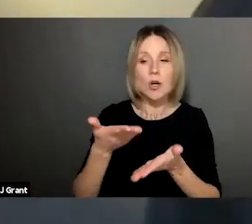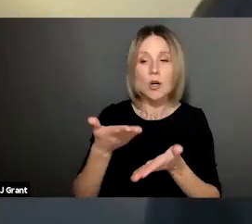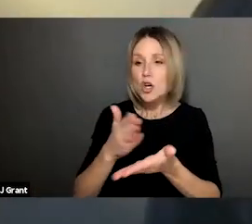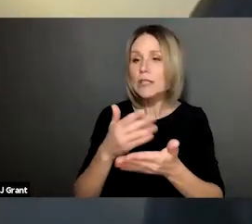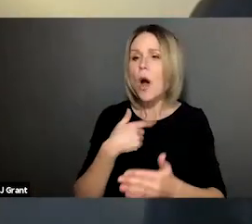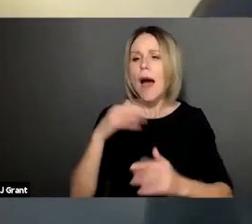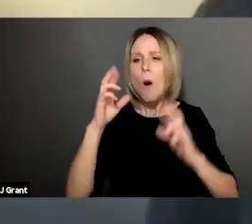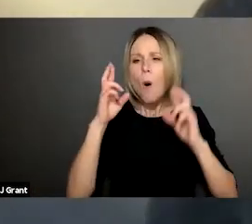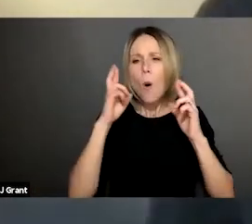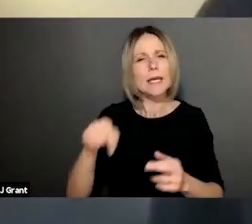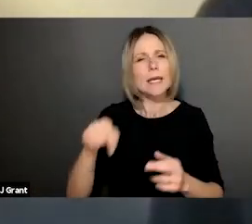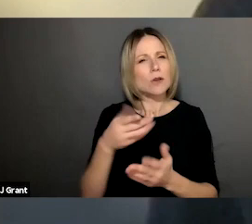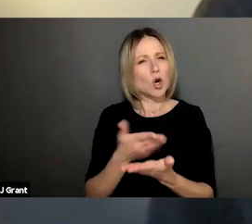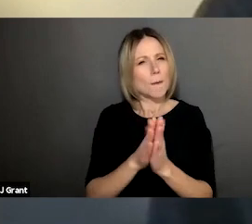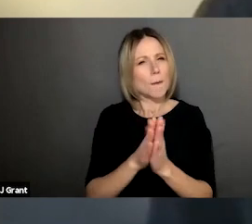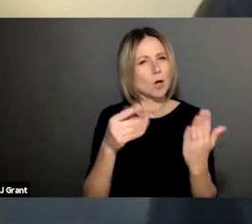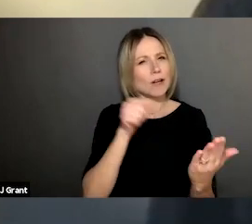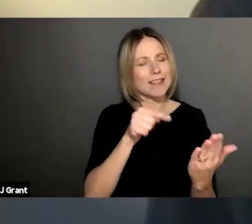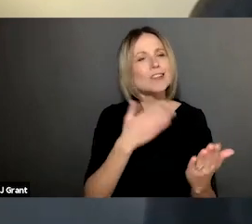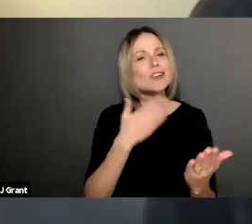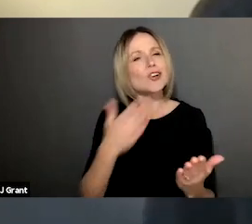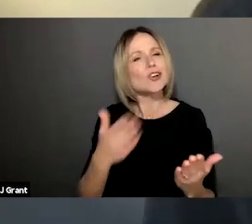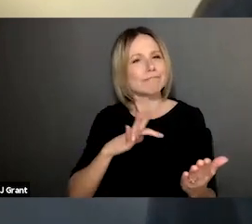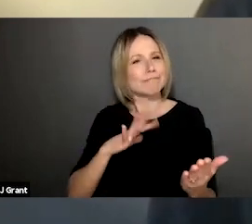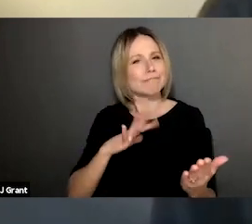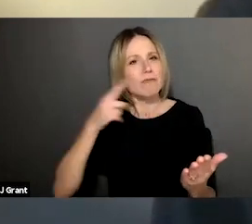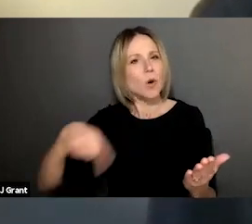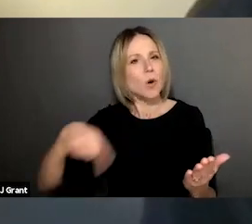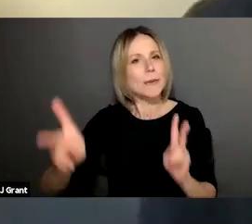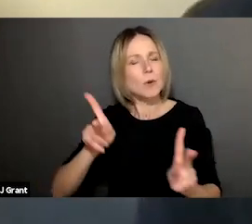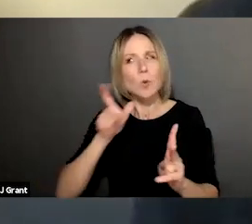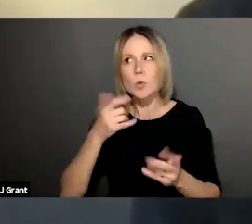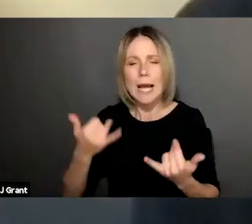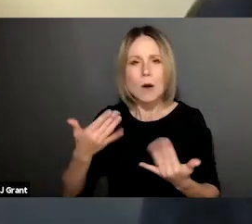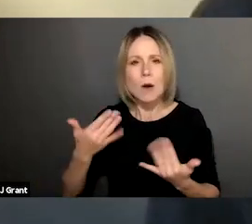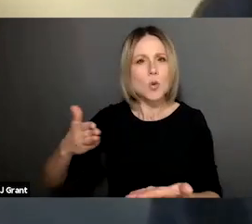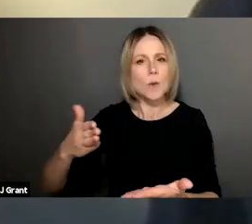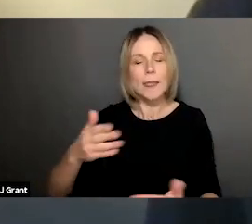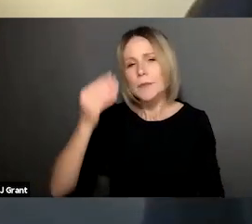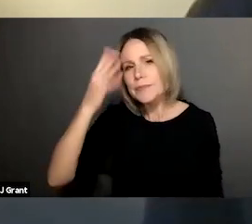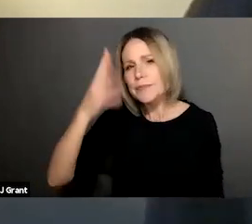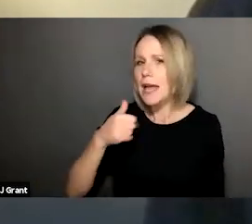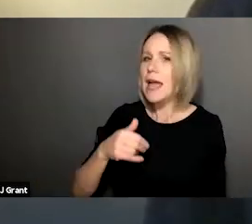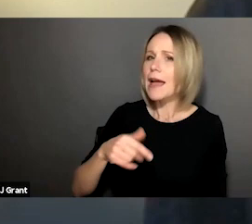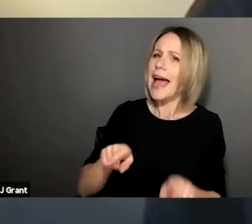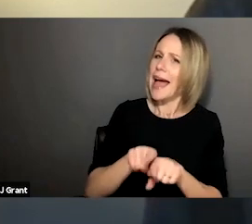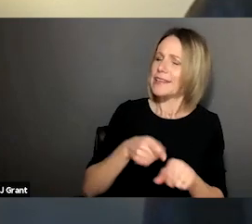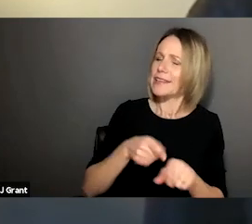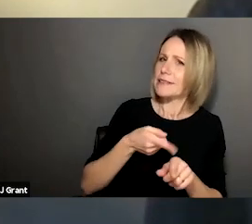cookbook will be of service to them. As a reporter, I spend a lot of time in kitchens talking to chefs